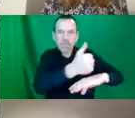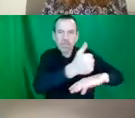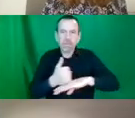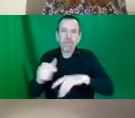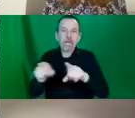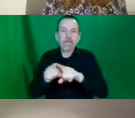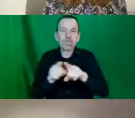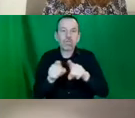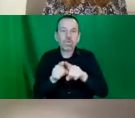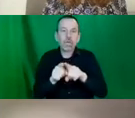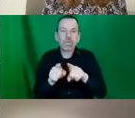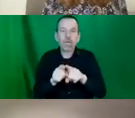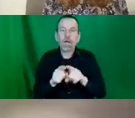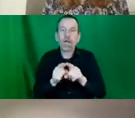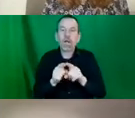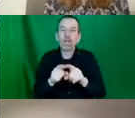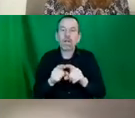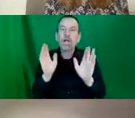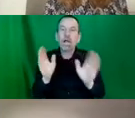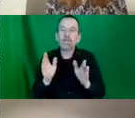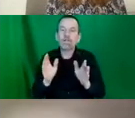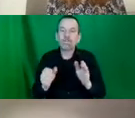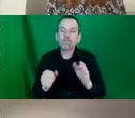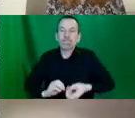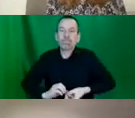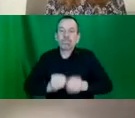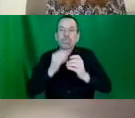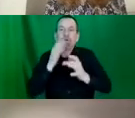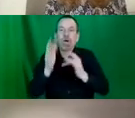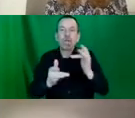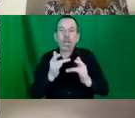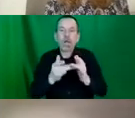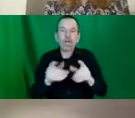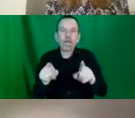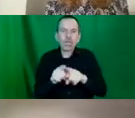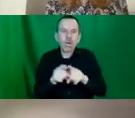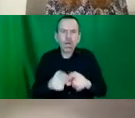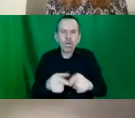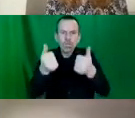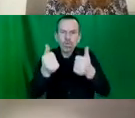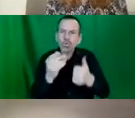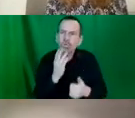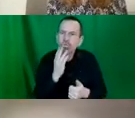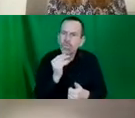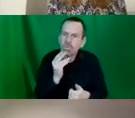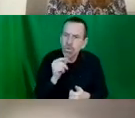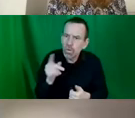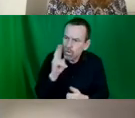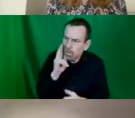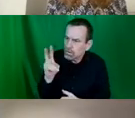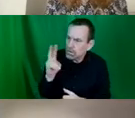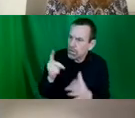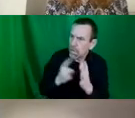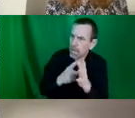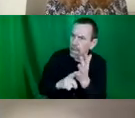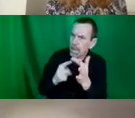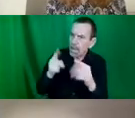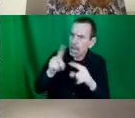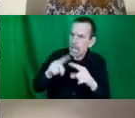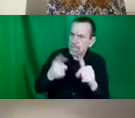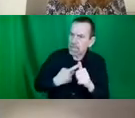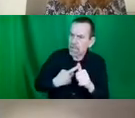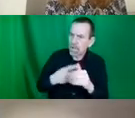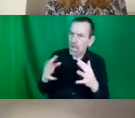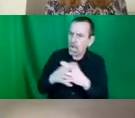presence to reach those at home. It was also incredibly useful to see how Alexa worked within her role, presenting conservation's loan updates to the